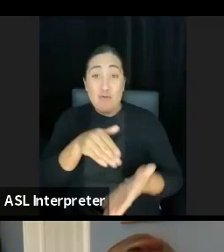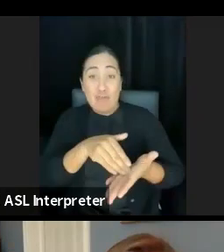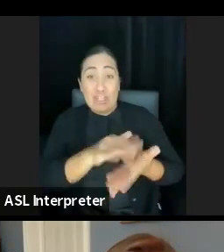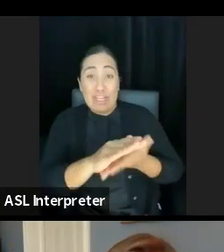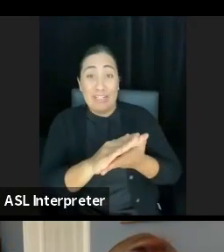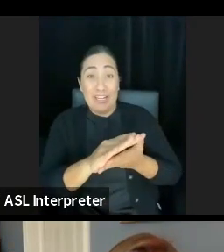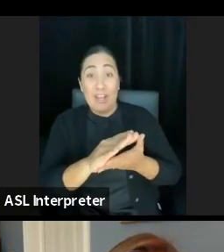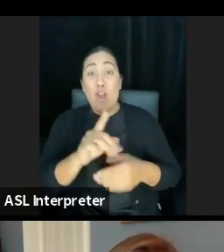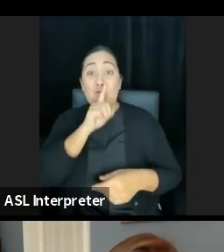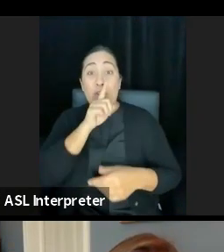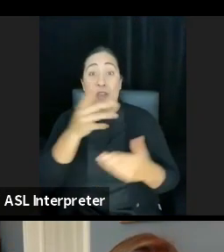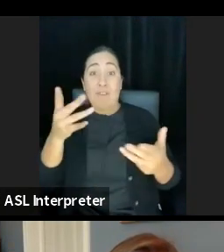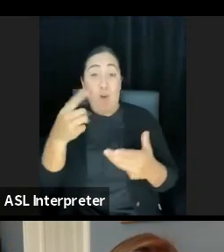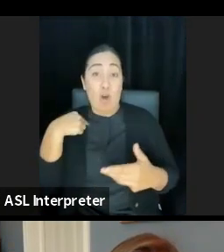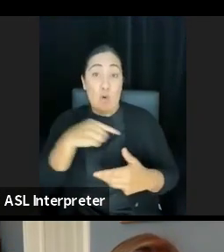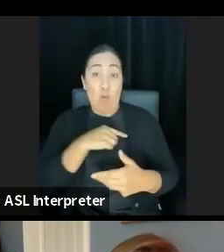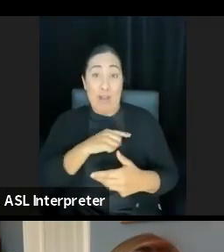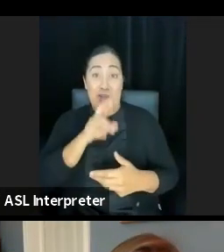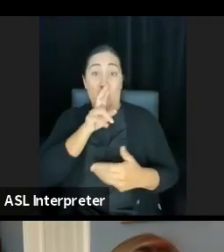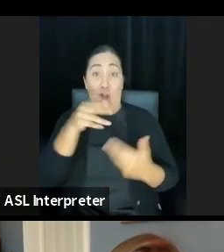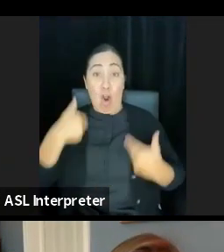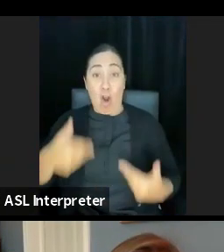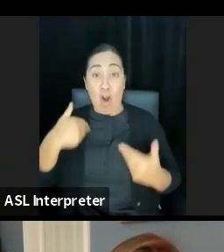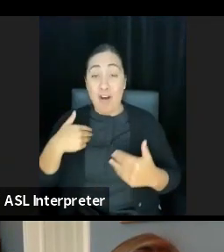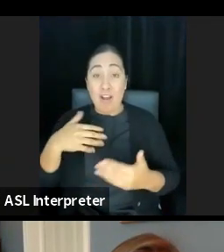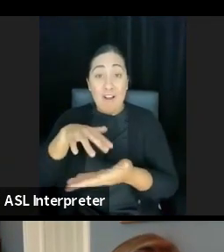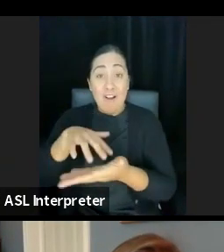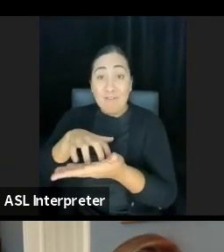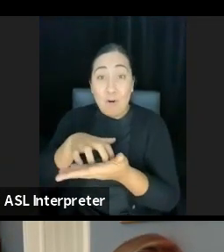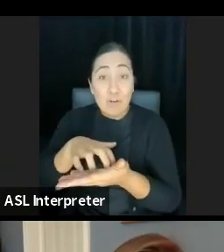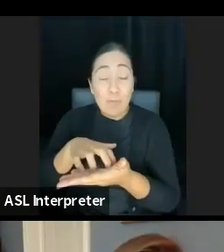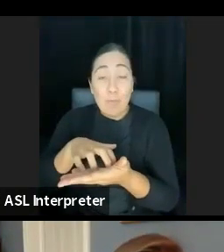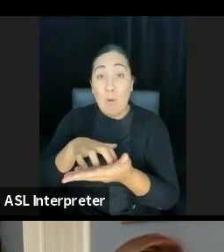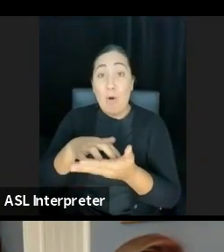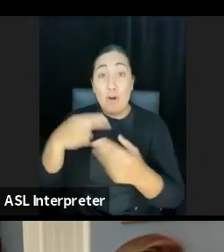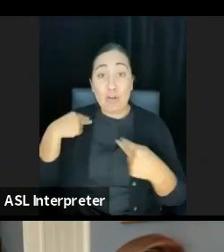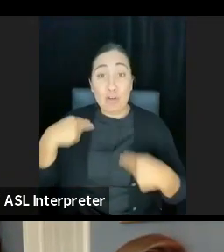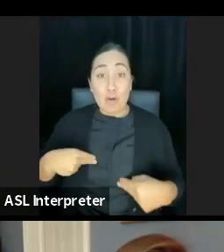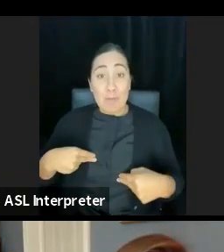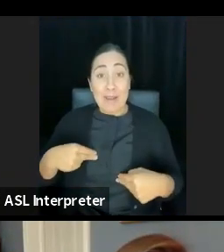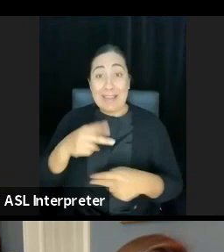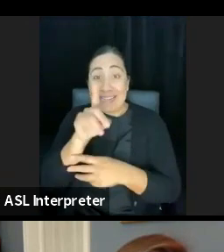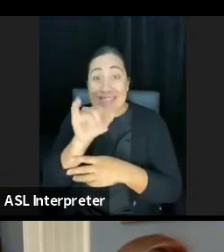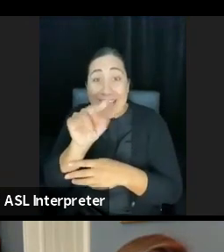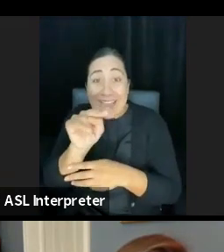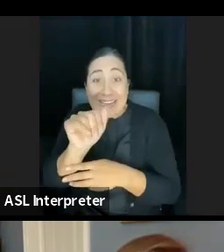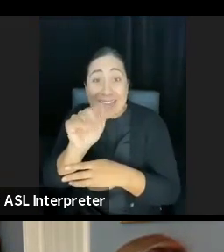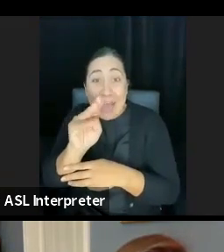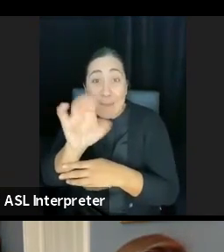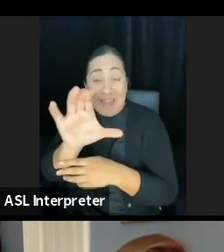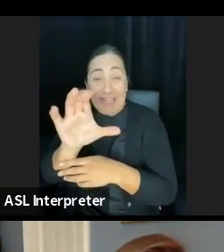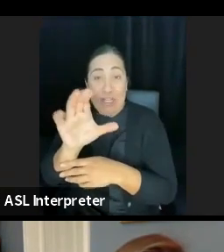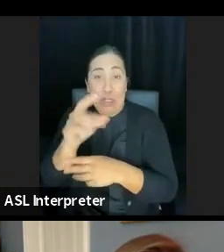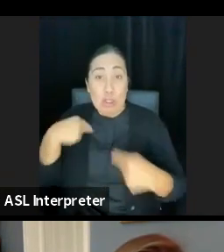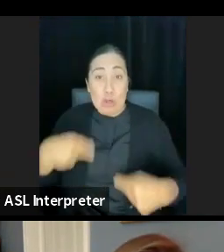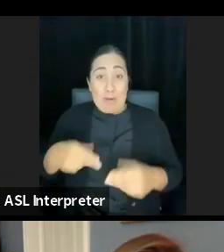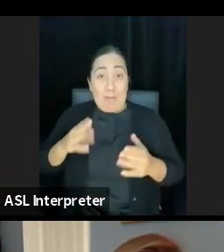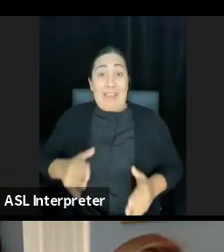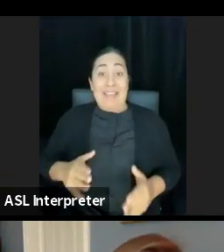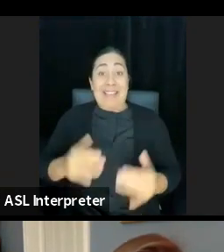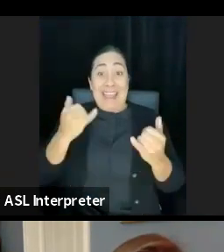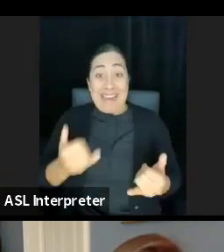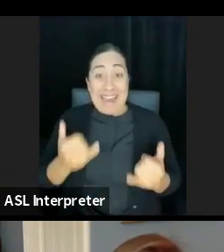are vulnerable, dynamic human beings. And this time is asking us to say yes to